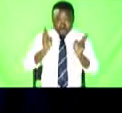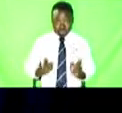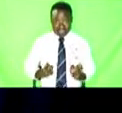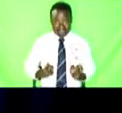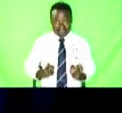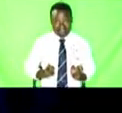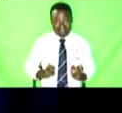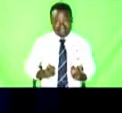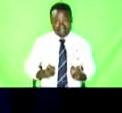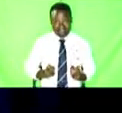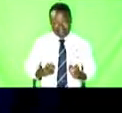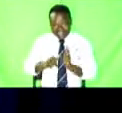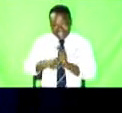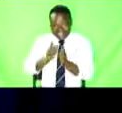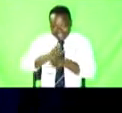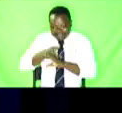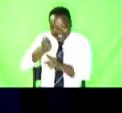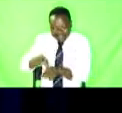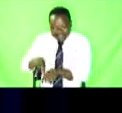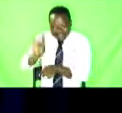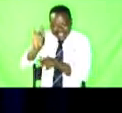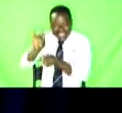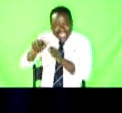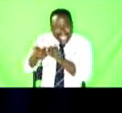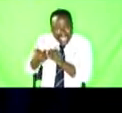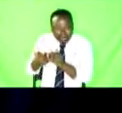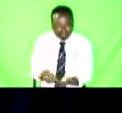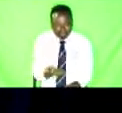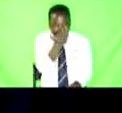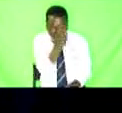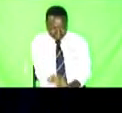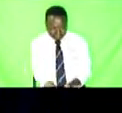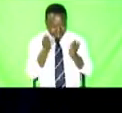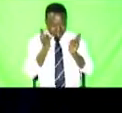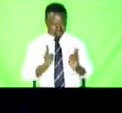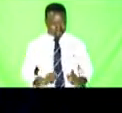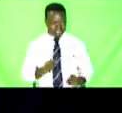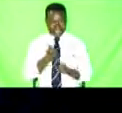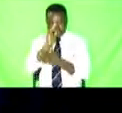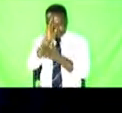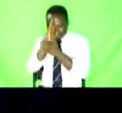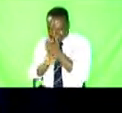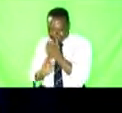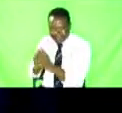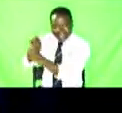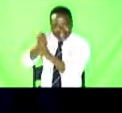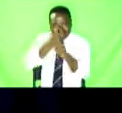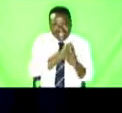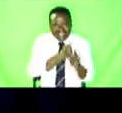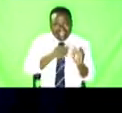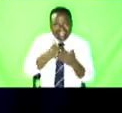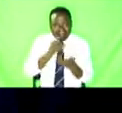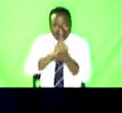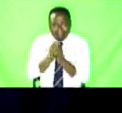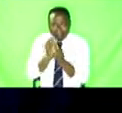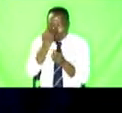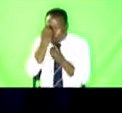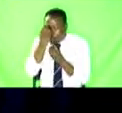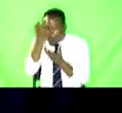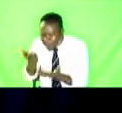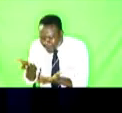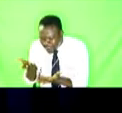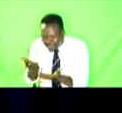on. And being found in appearance as a man, he humbled himself by becoming obedient to